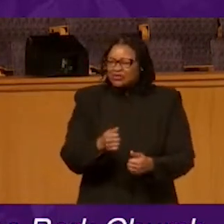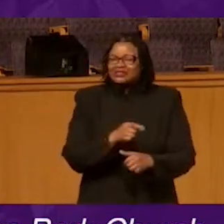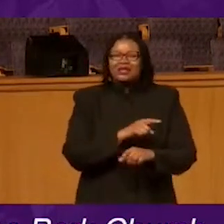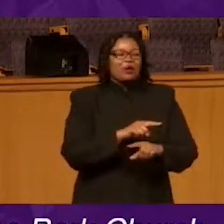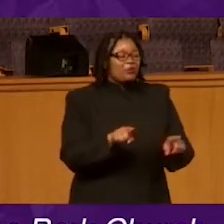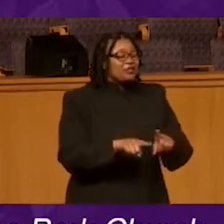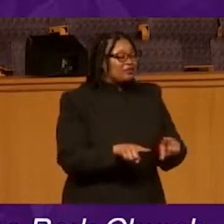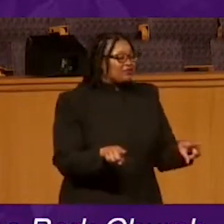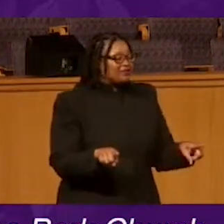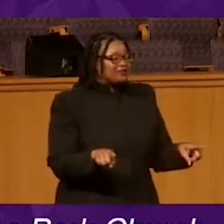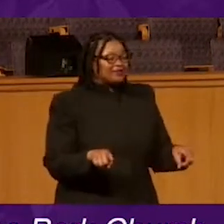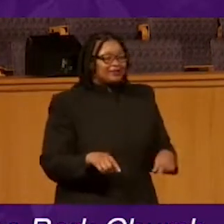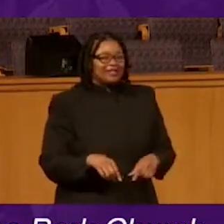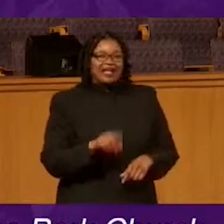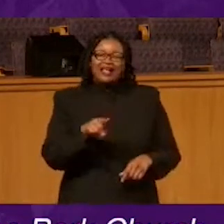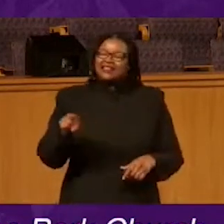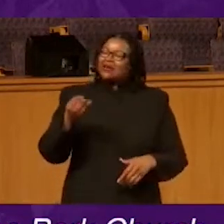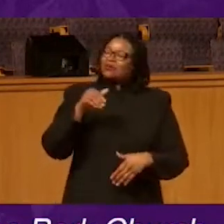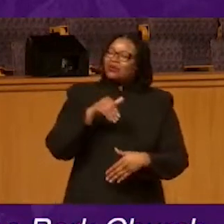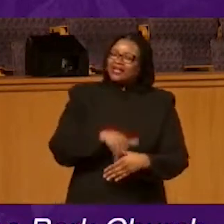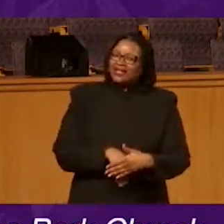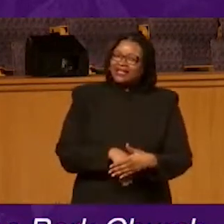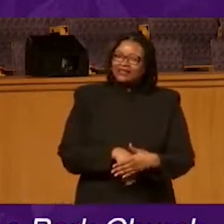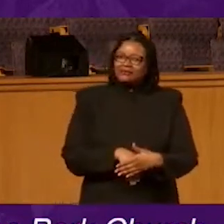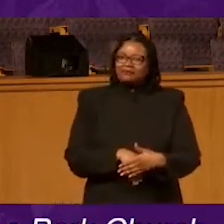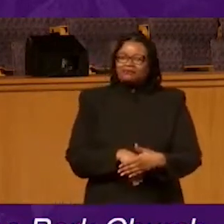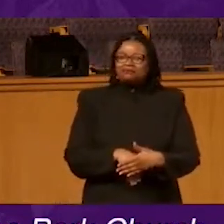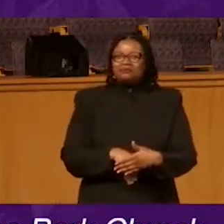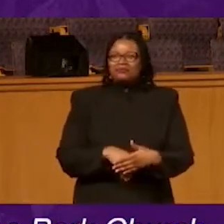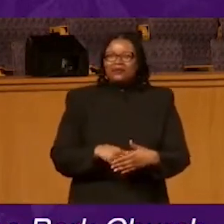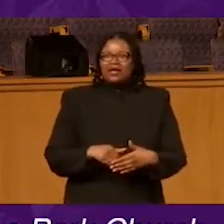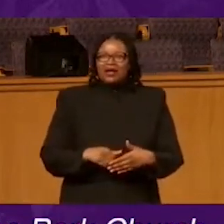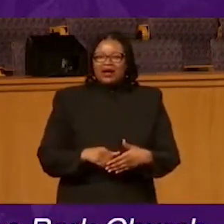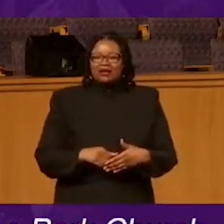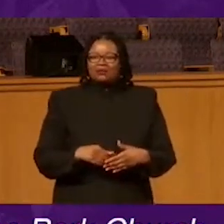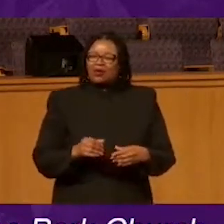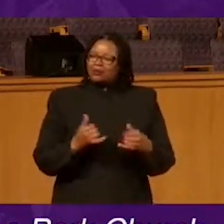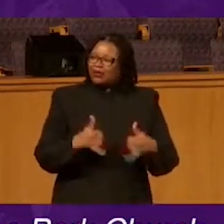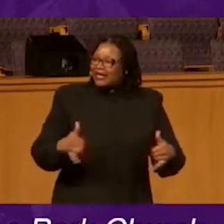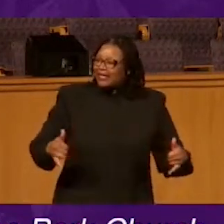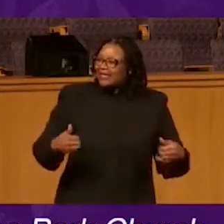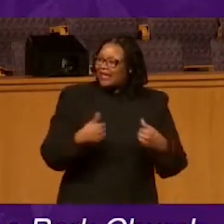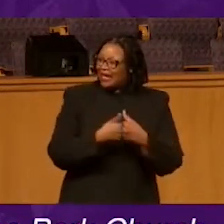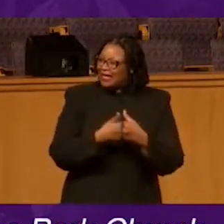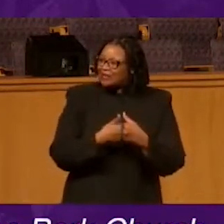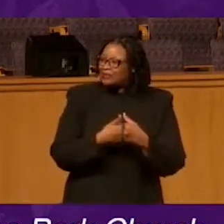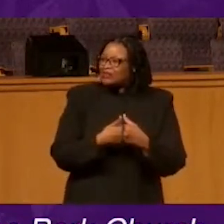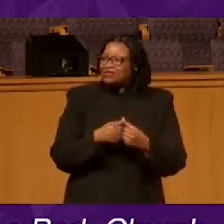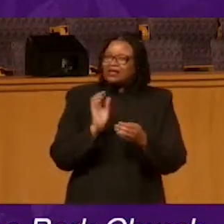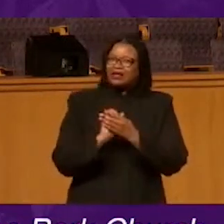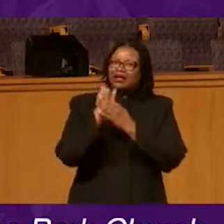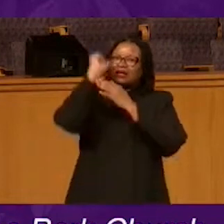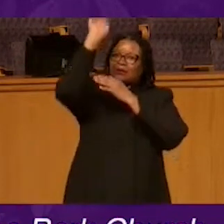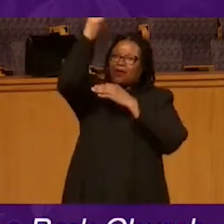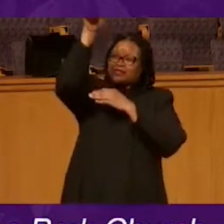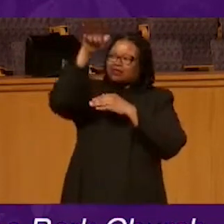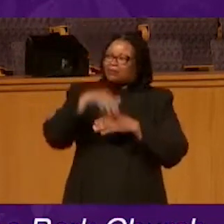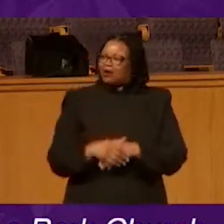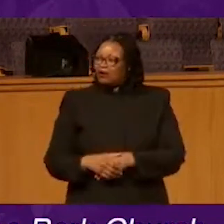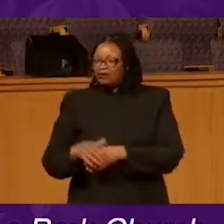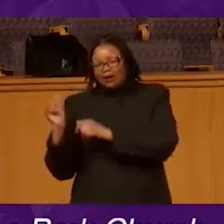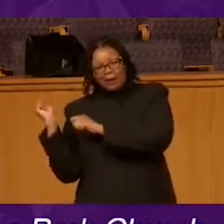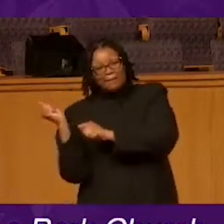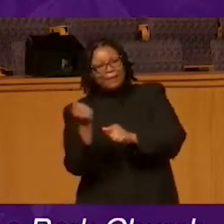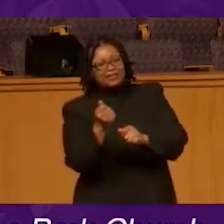different. They were into their version of whatever marbles and hopscotch and, you know, basketball was.